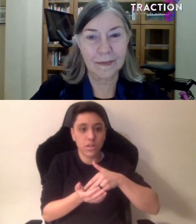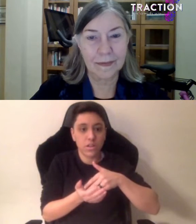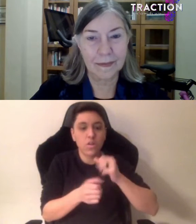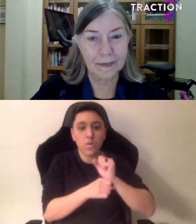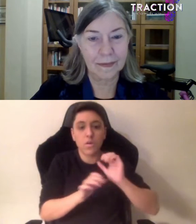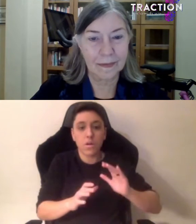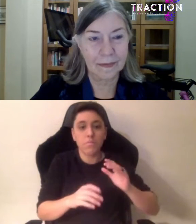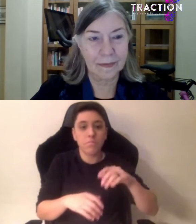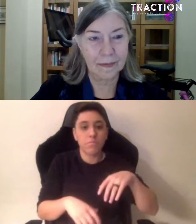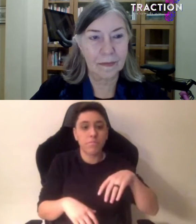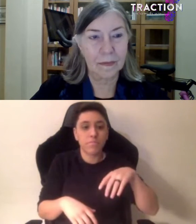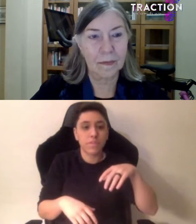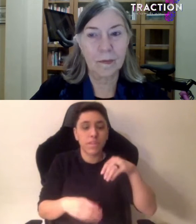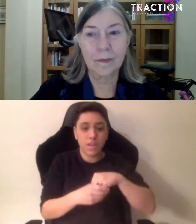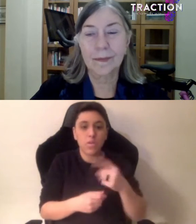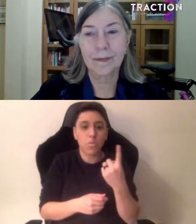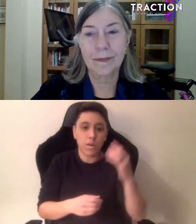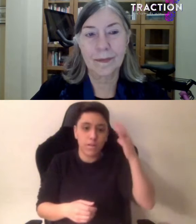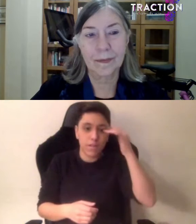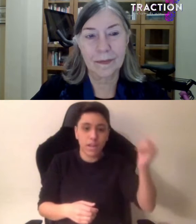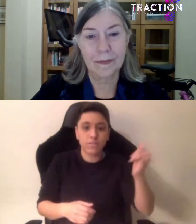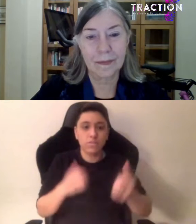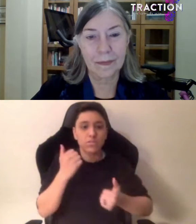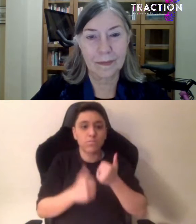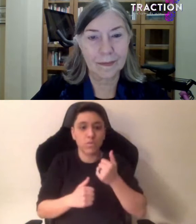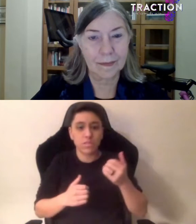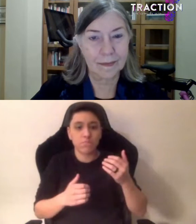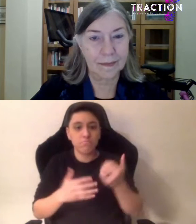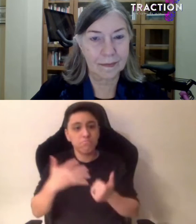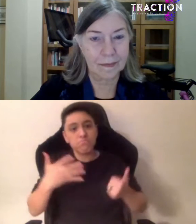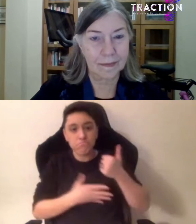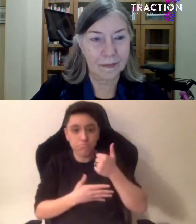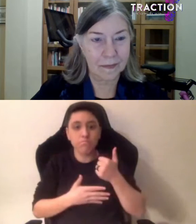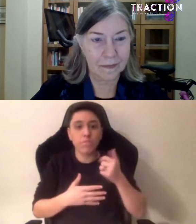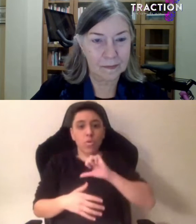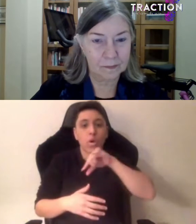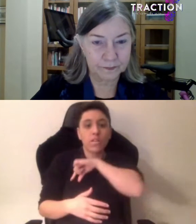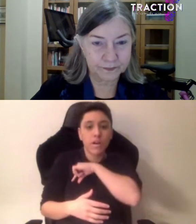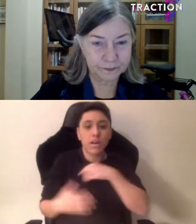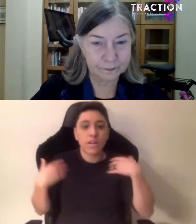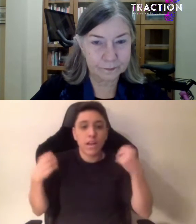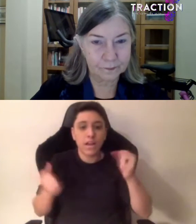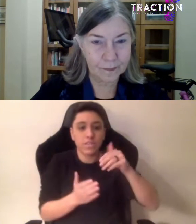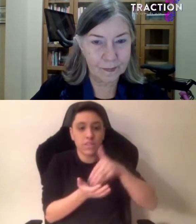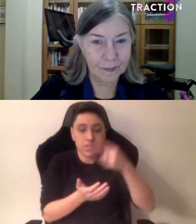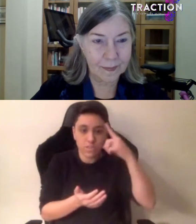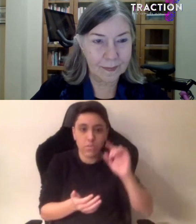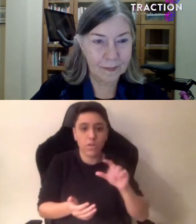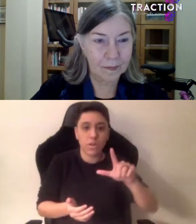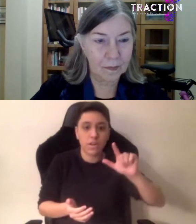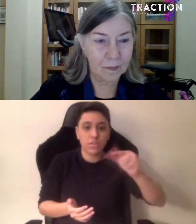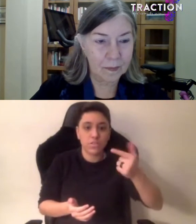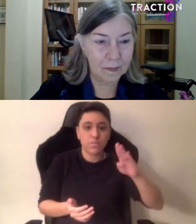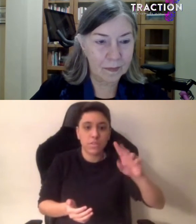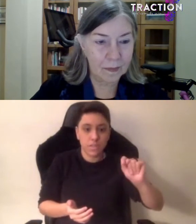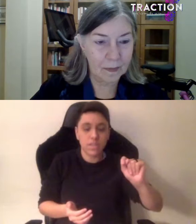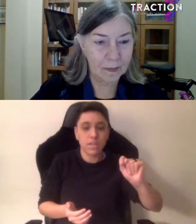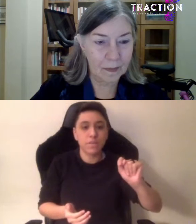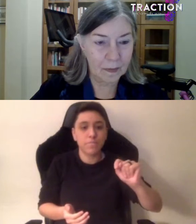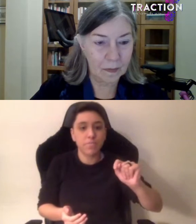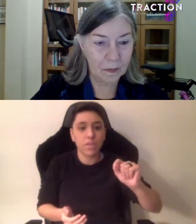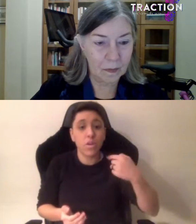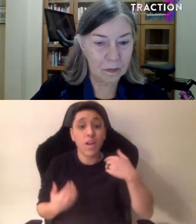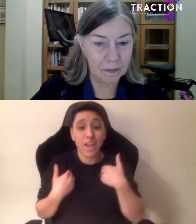federally qualified health centers. I have a couple of great folks here we're going to introduce in just a